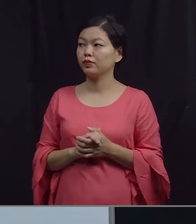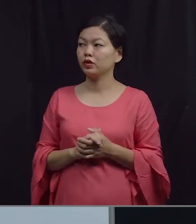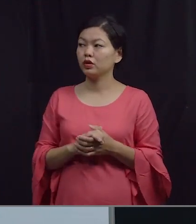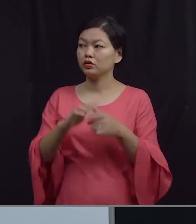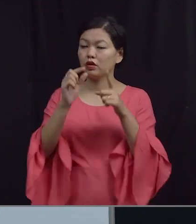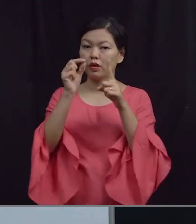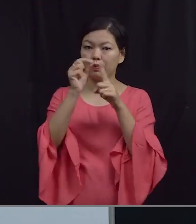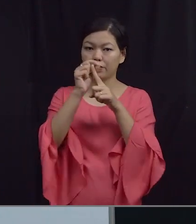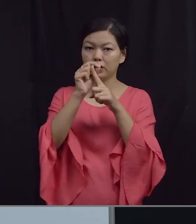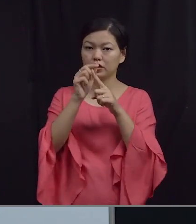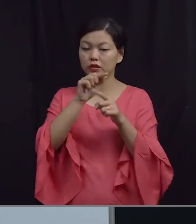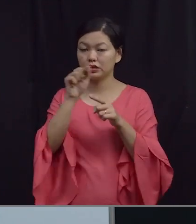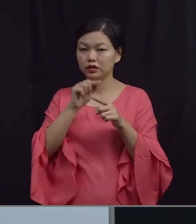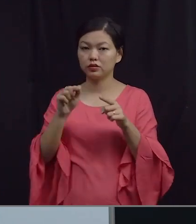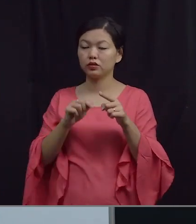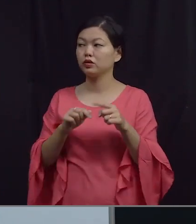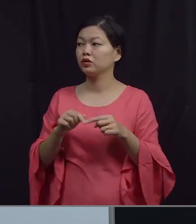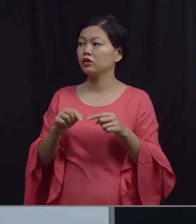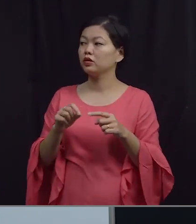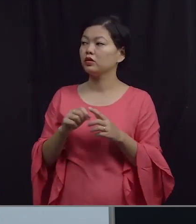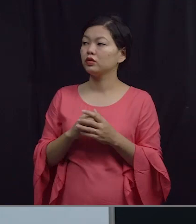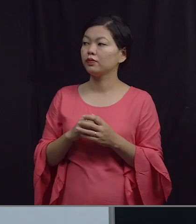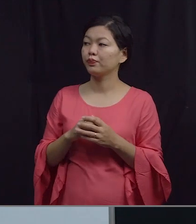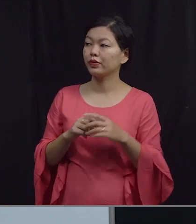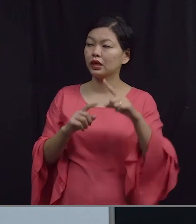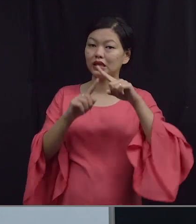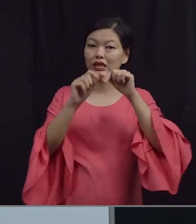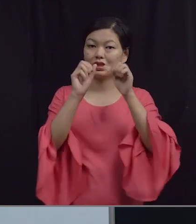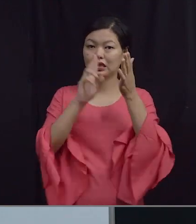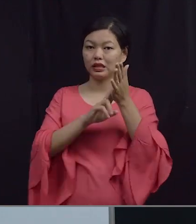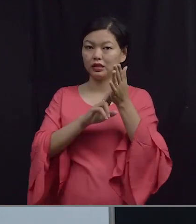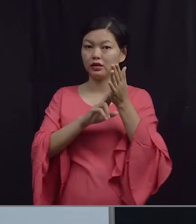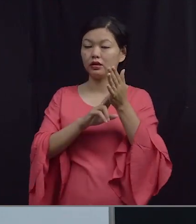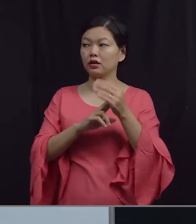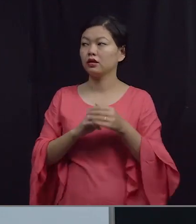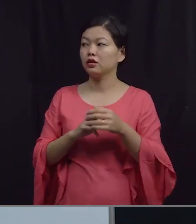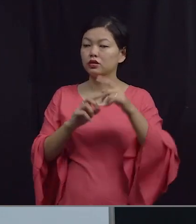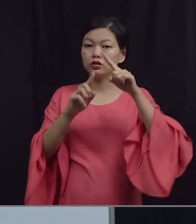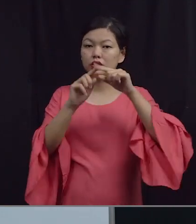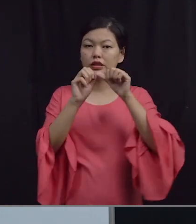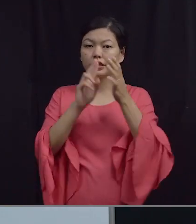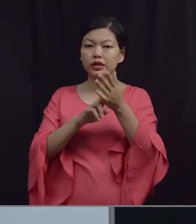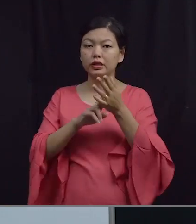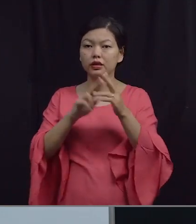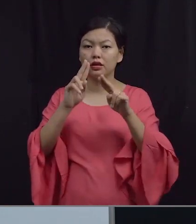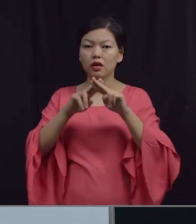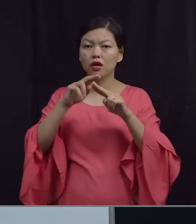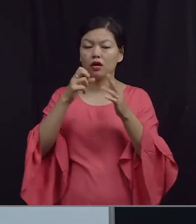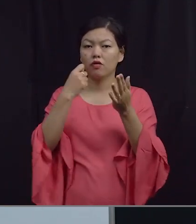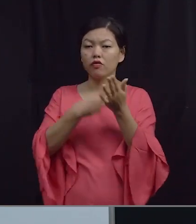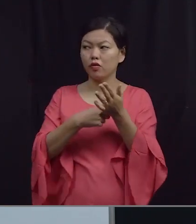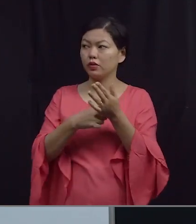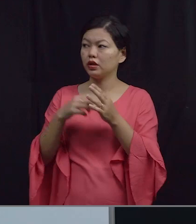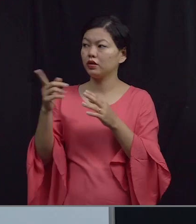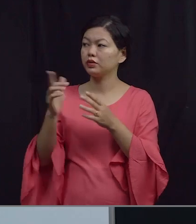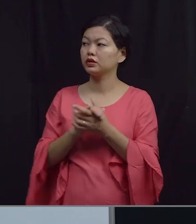tan delta, right. So if I use the trigonometry here, so as you know tan means p by b, perpendicular by base. So here